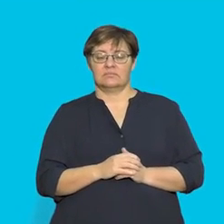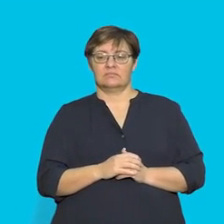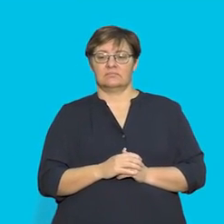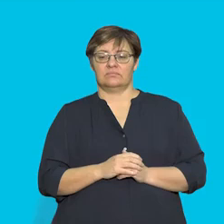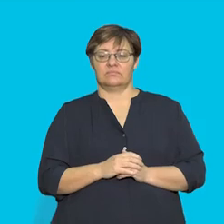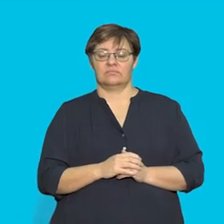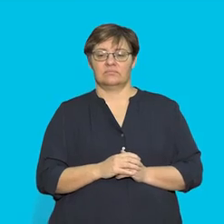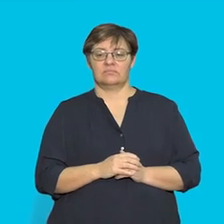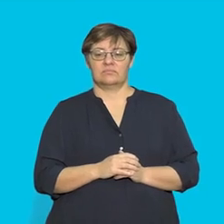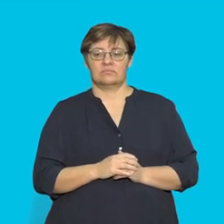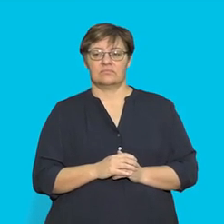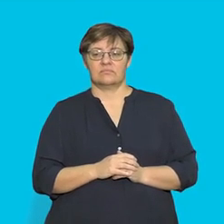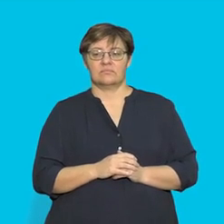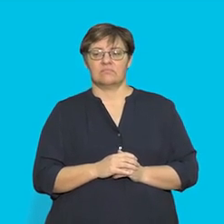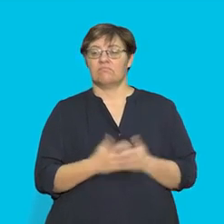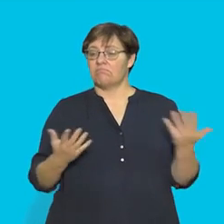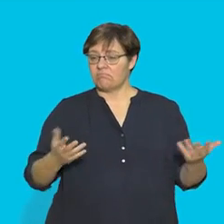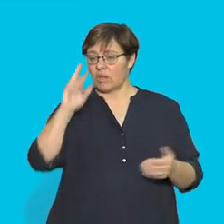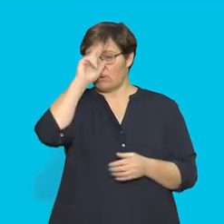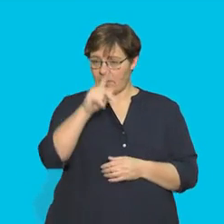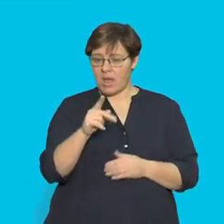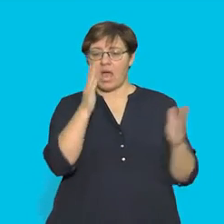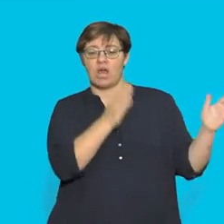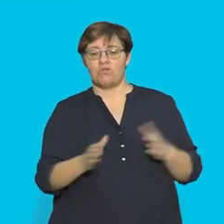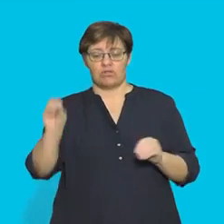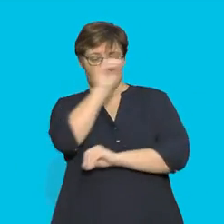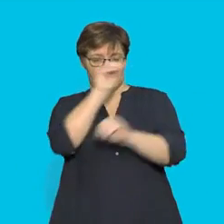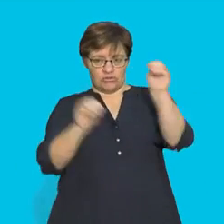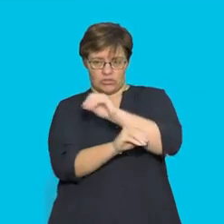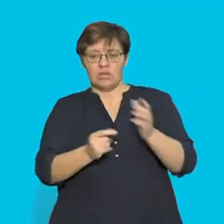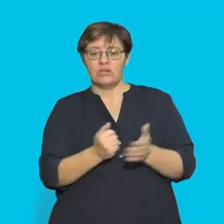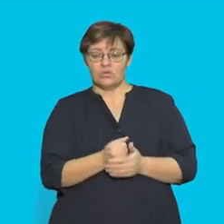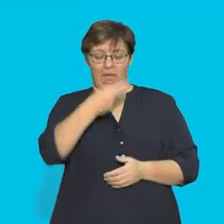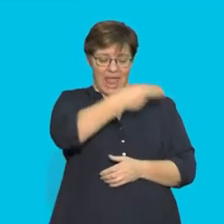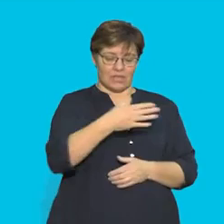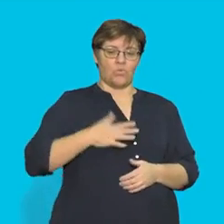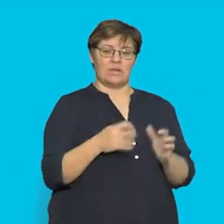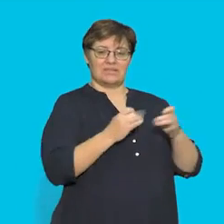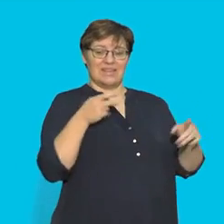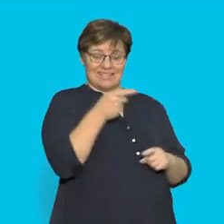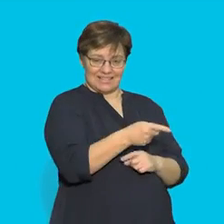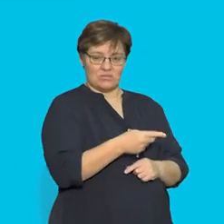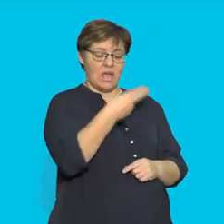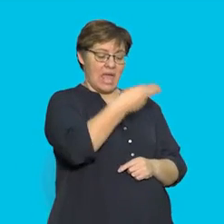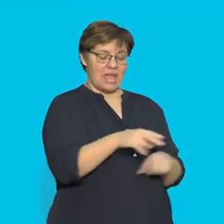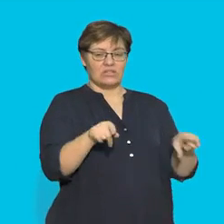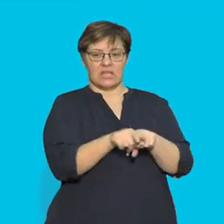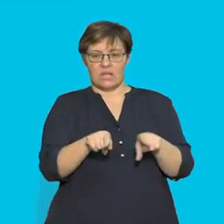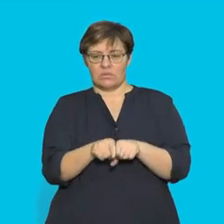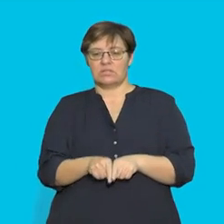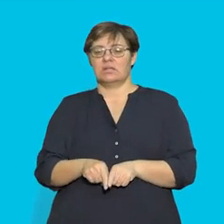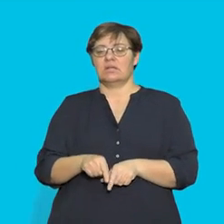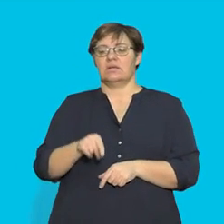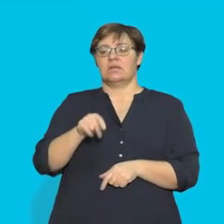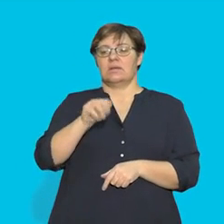is equal to h over BC. So, but remember, we're going to rearrange this so we can make h the subject of the formula. So h will equal to